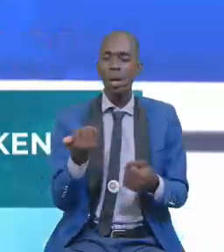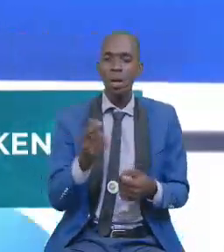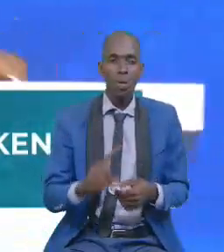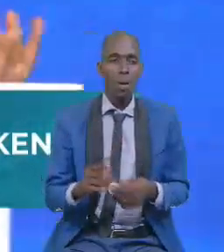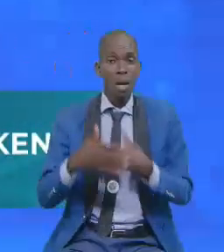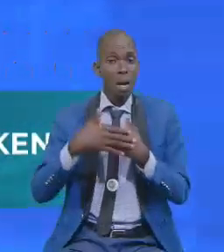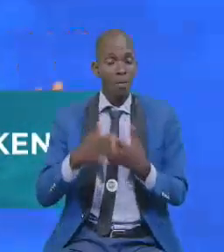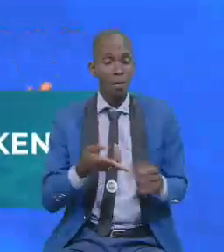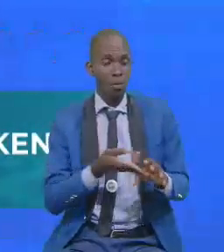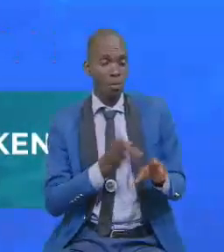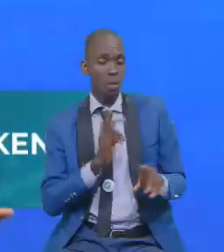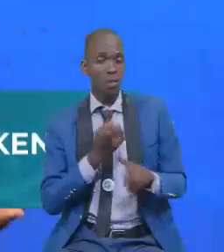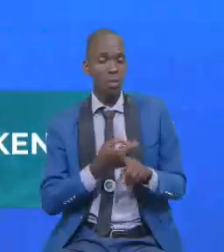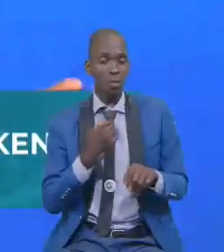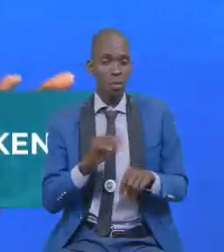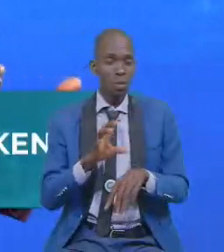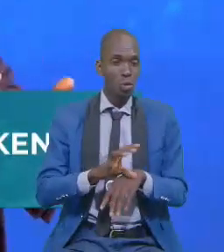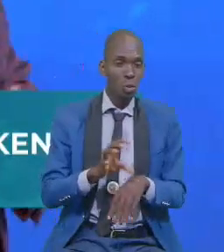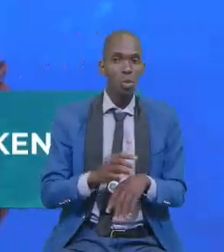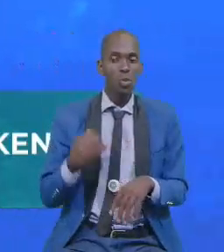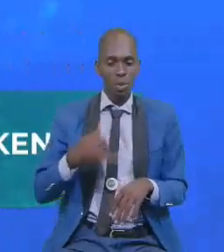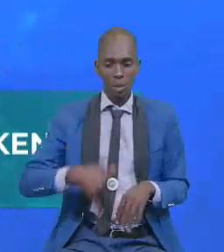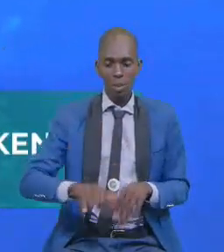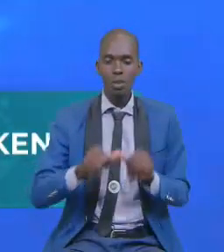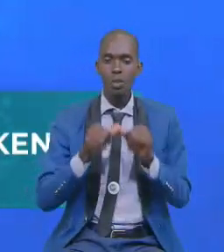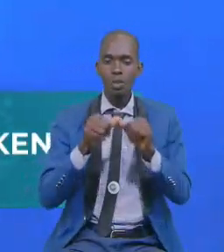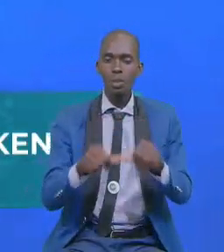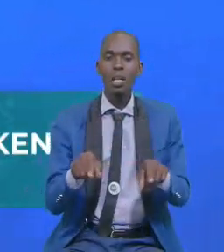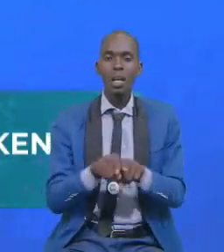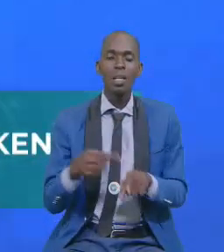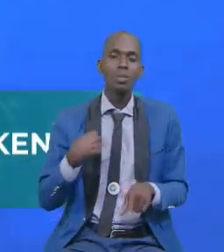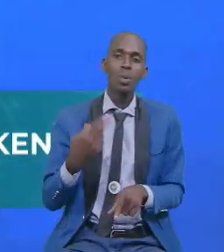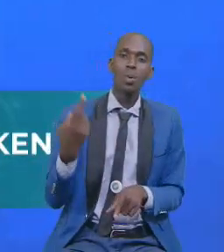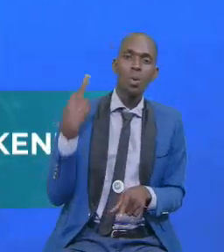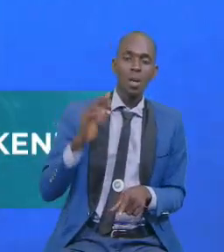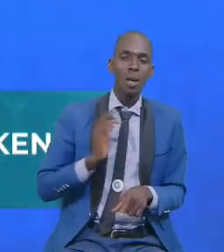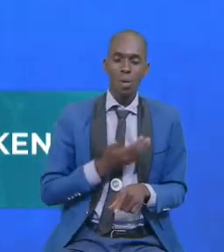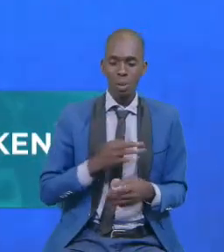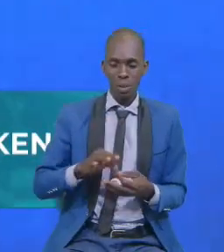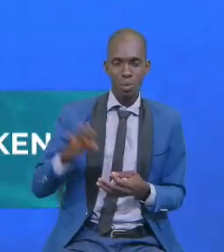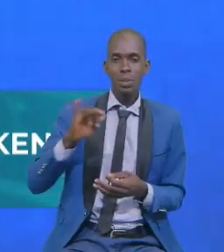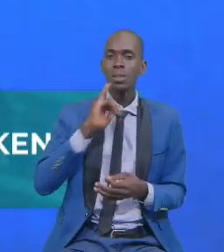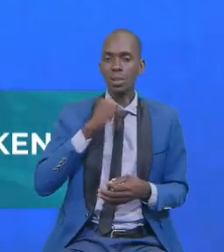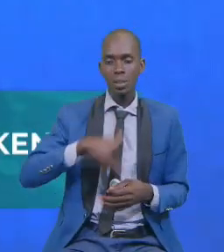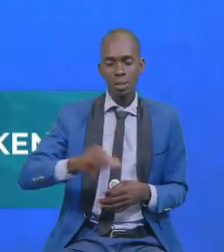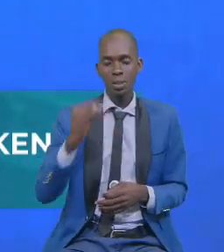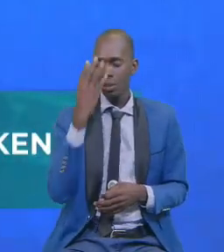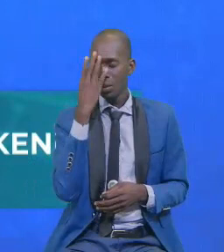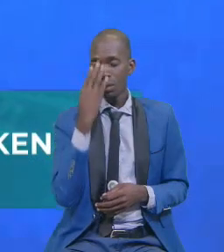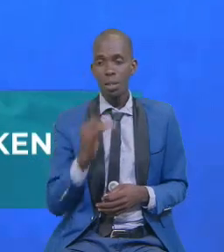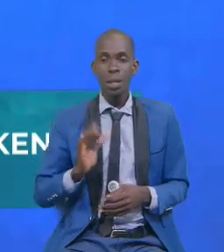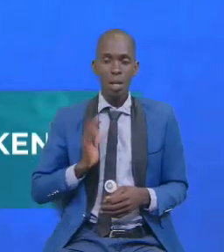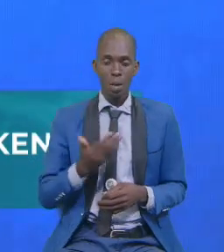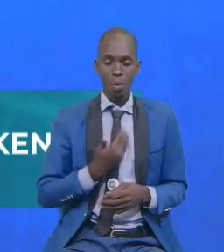out, we still continue like we were. Our spirits are still asleep. Our souls still